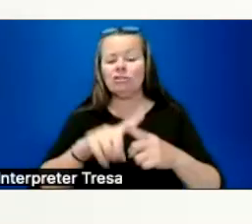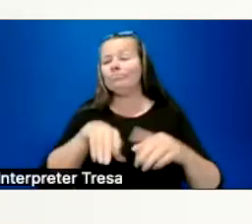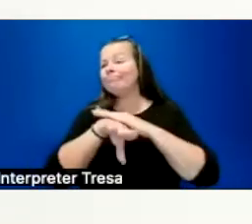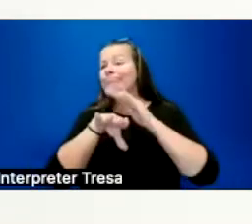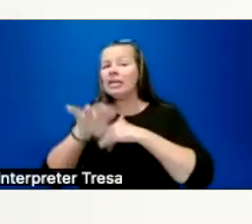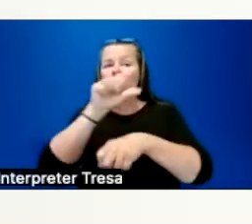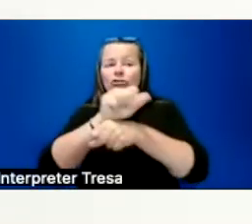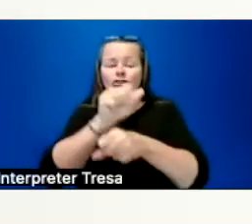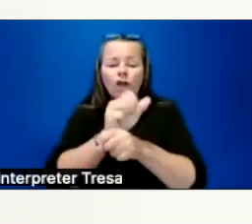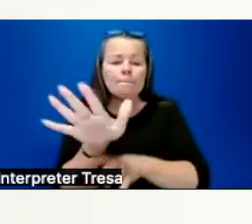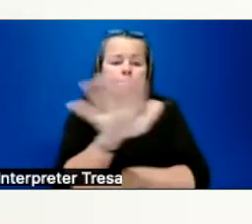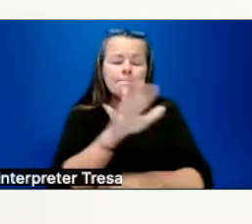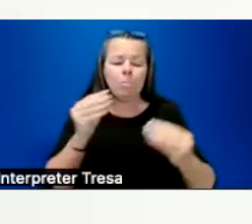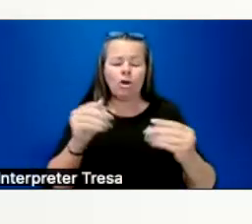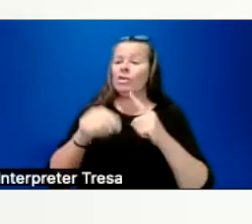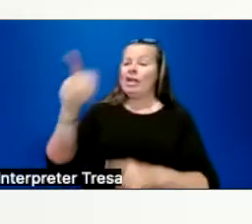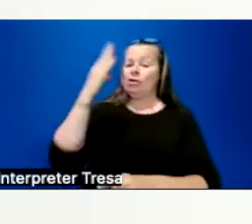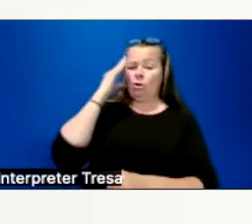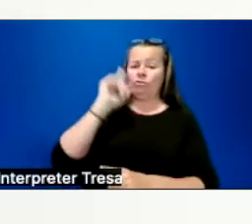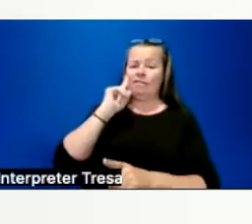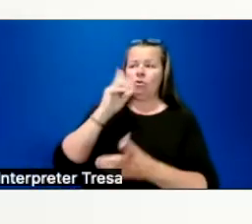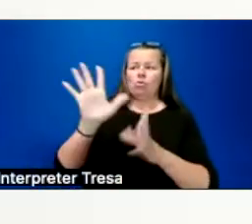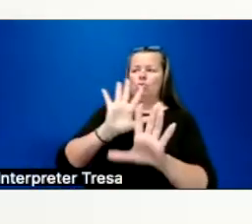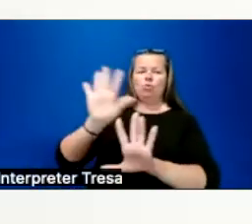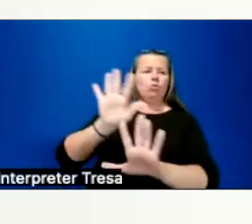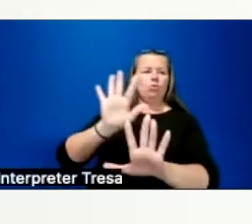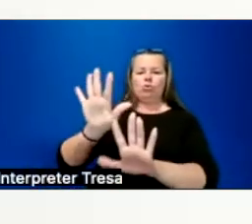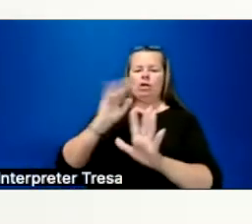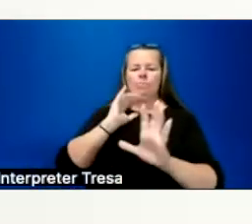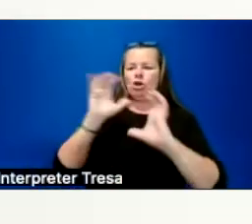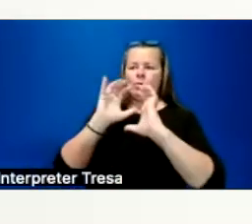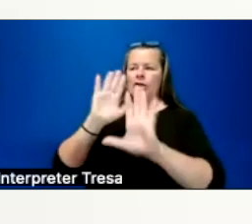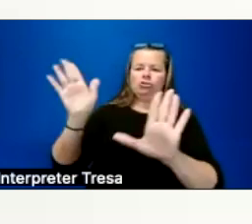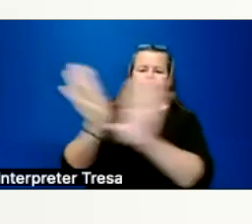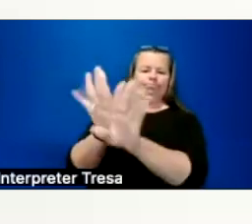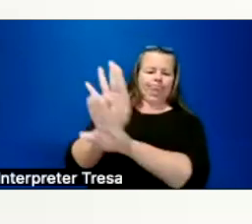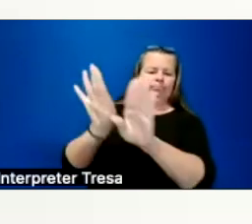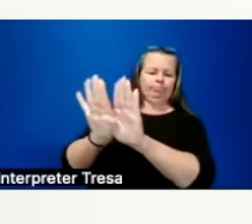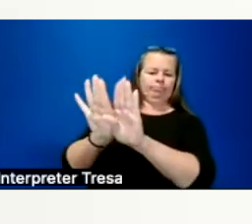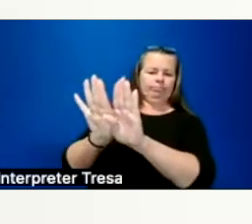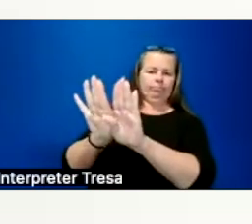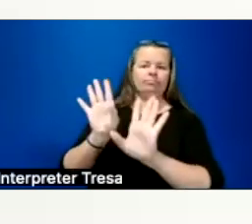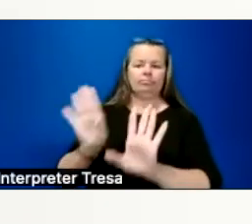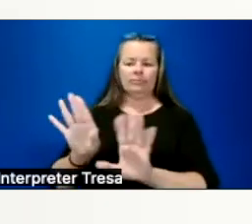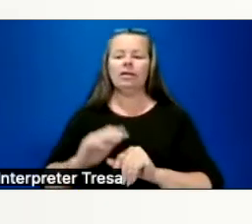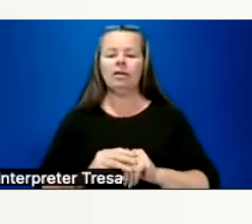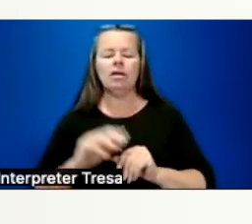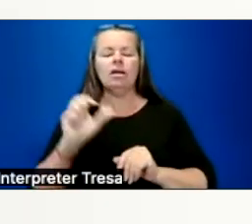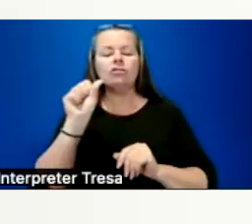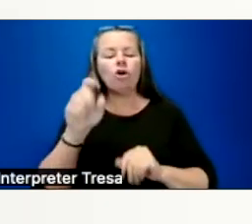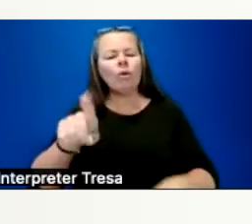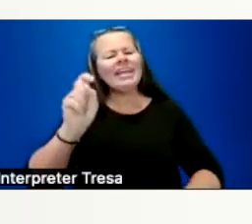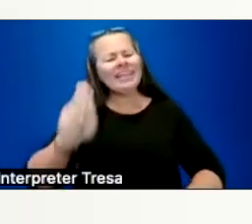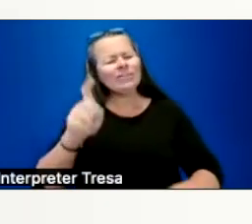know, oh, someone is deaf. We don't have any means to communicate, so it's just the door is closed. We need to think